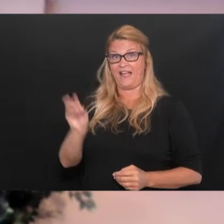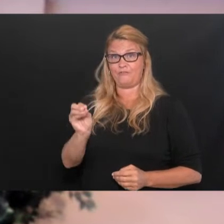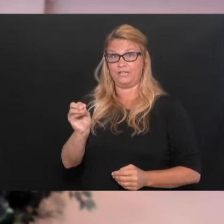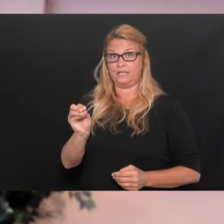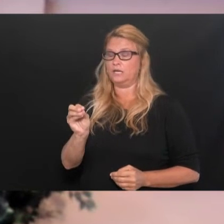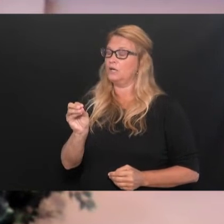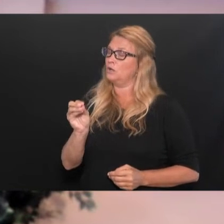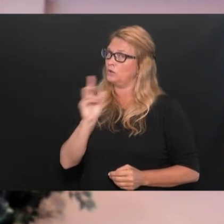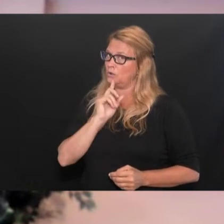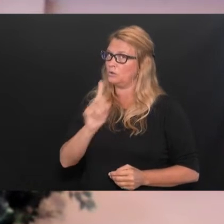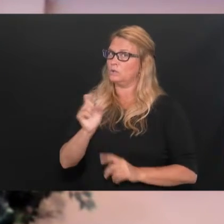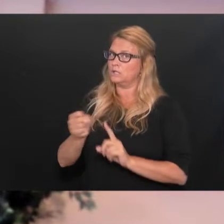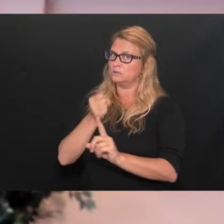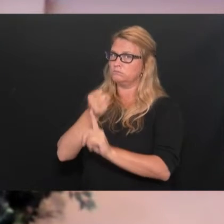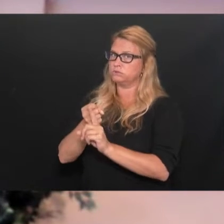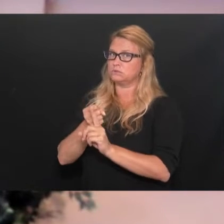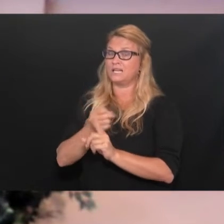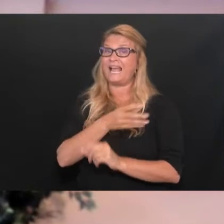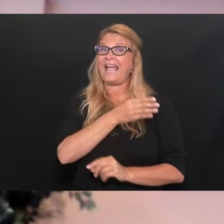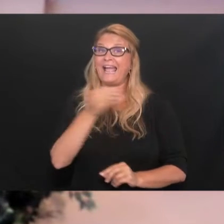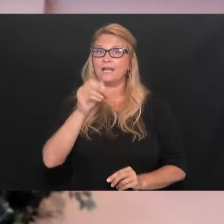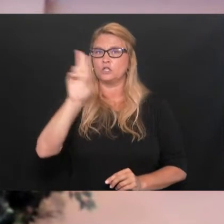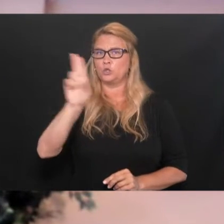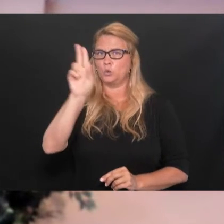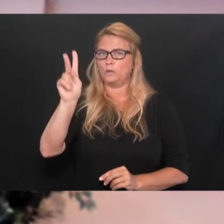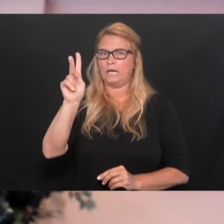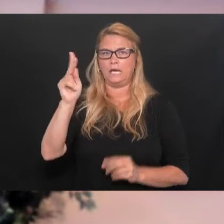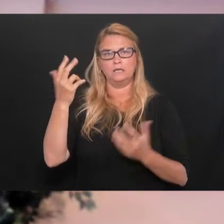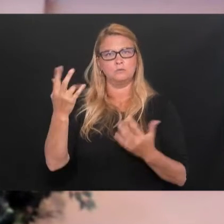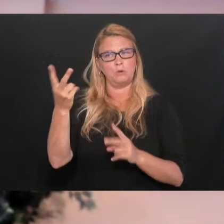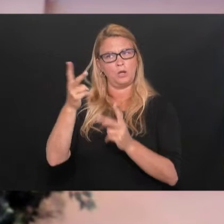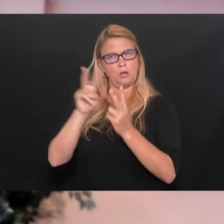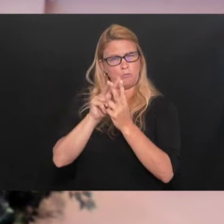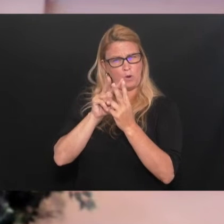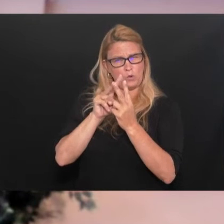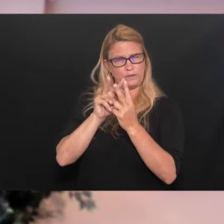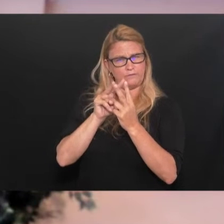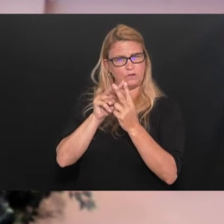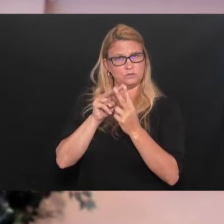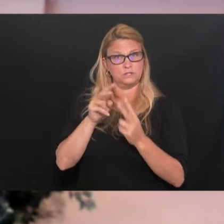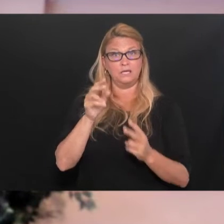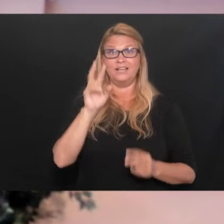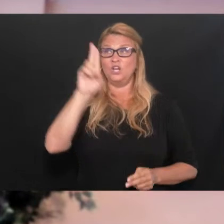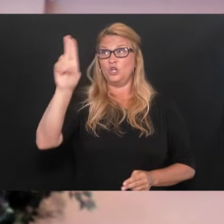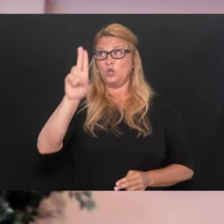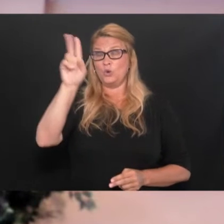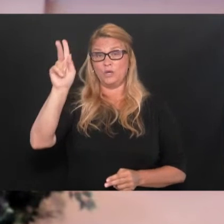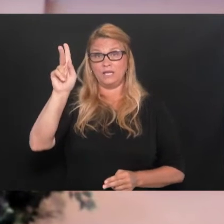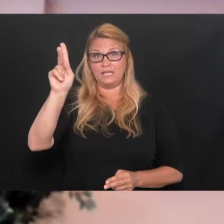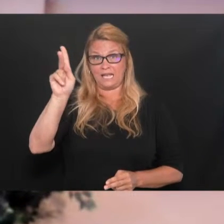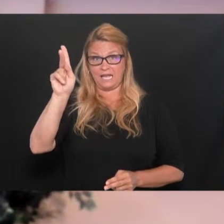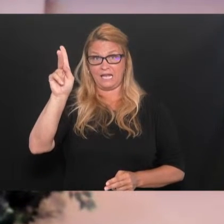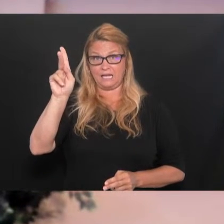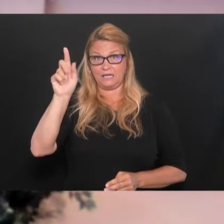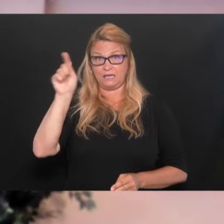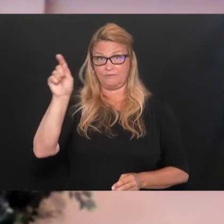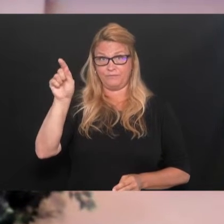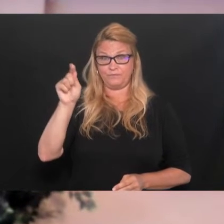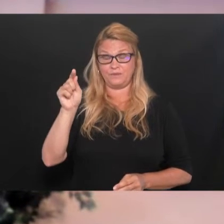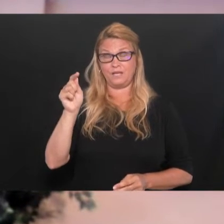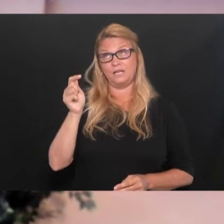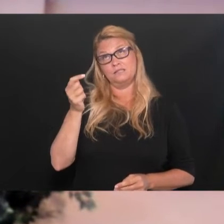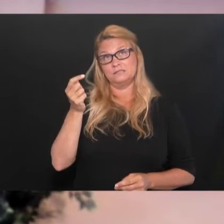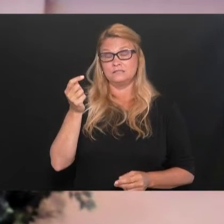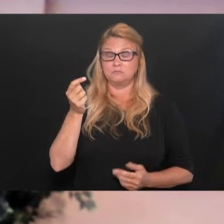and so is the United Kingdom. And let me just focus on the United Kingdom for 1 second. So not that long ago, the